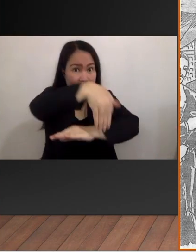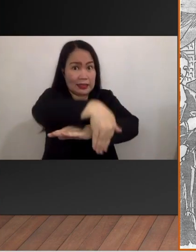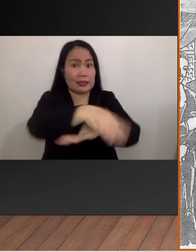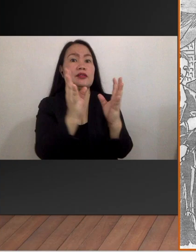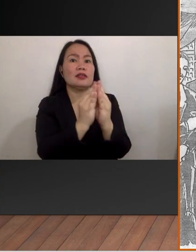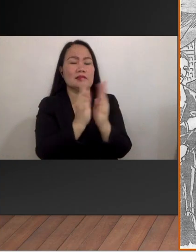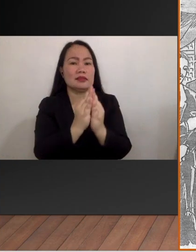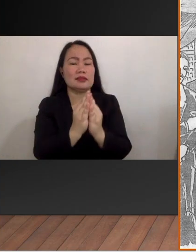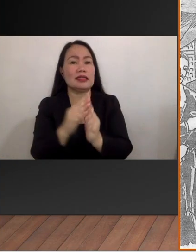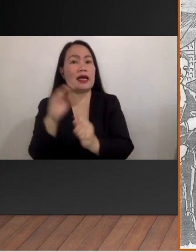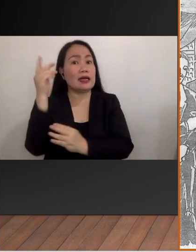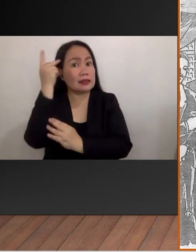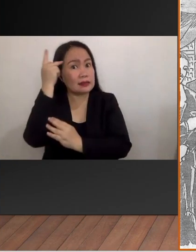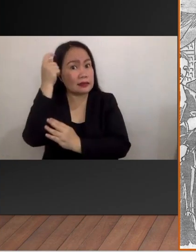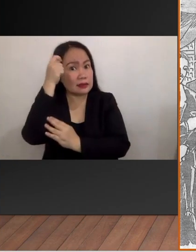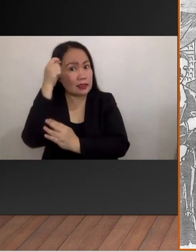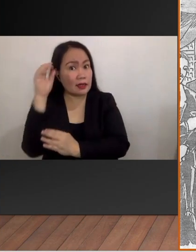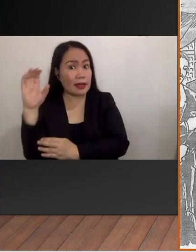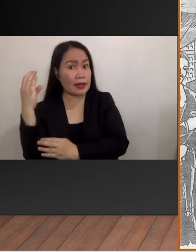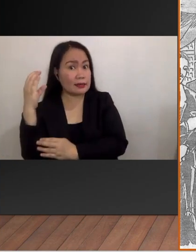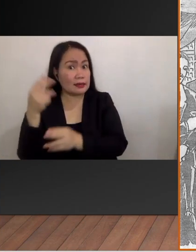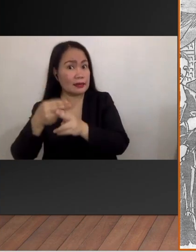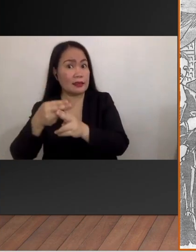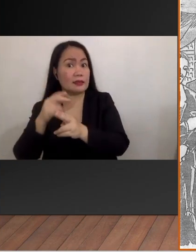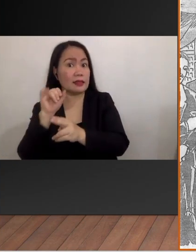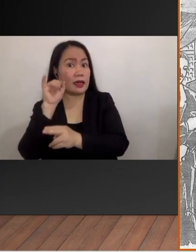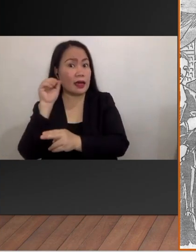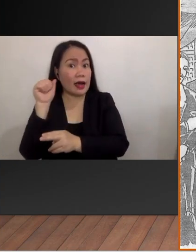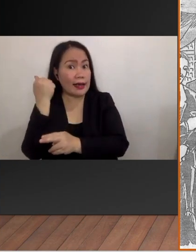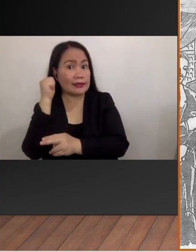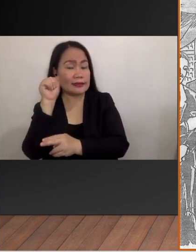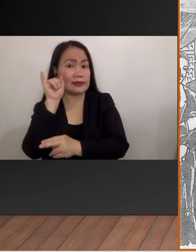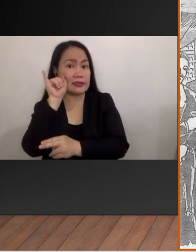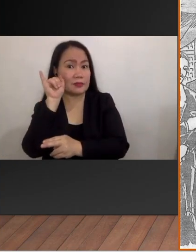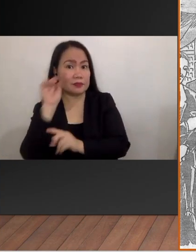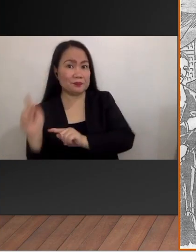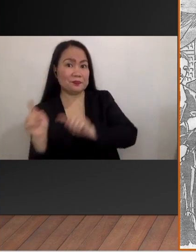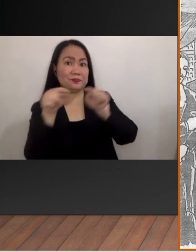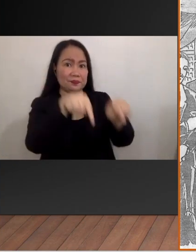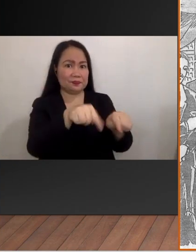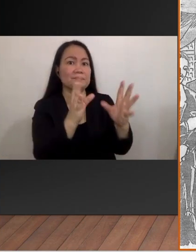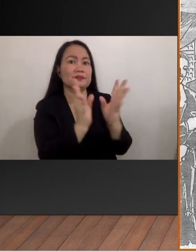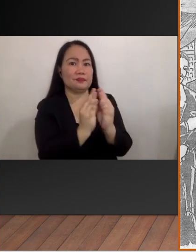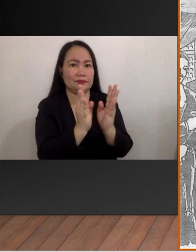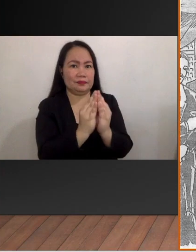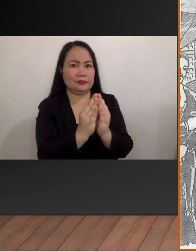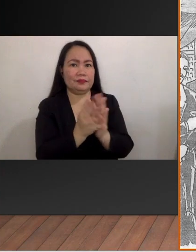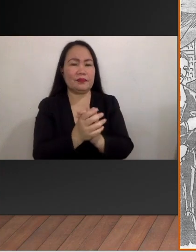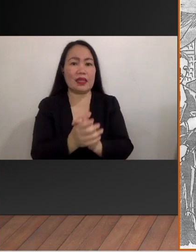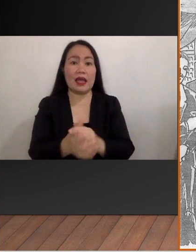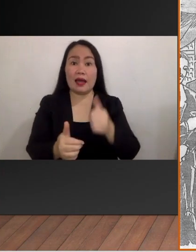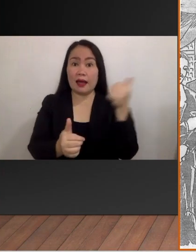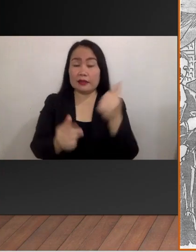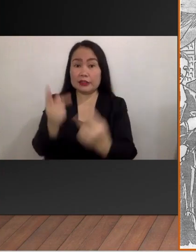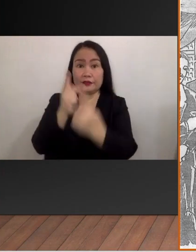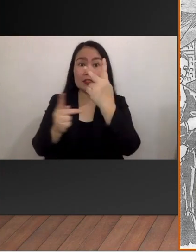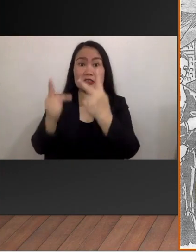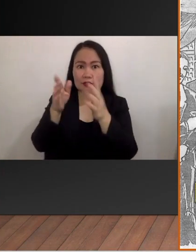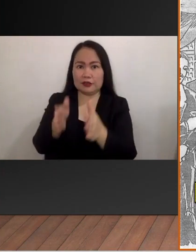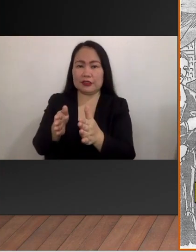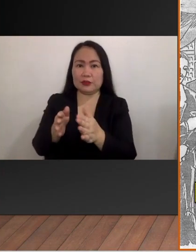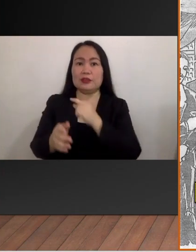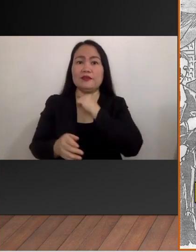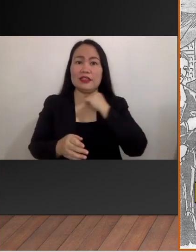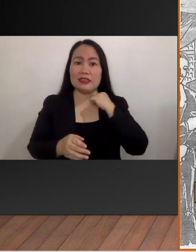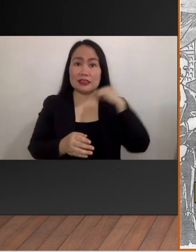gathering, Tiago's cousin, Aunt Isabel, flocked to the crowd. Among those present were